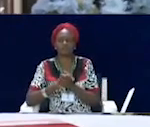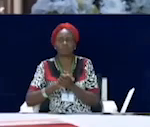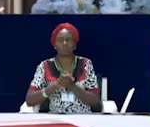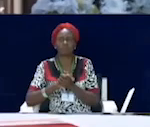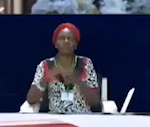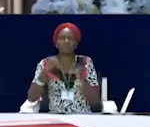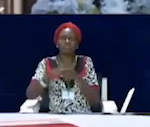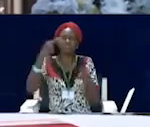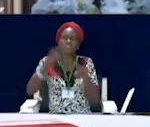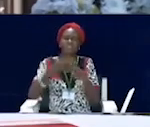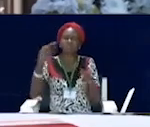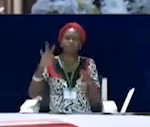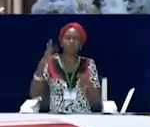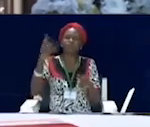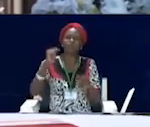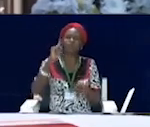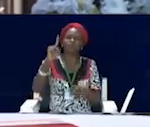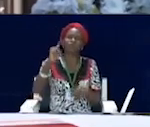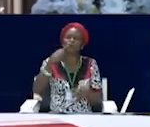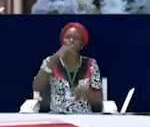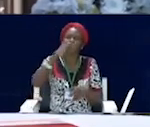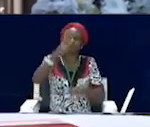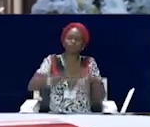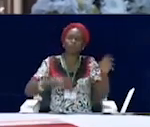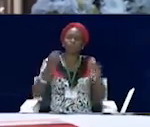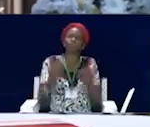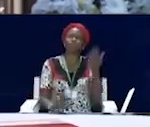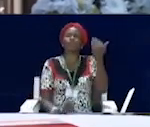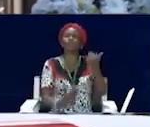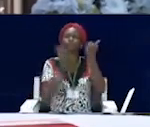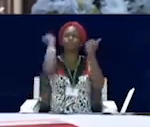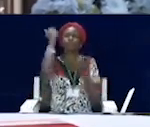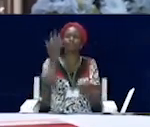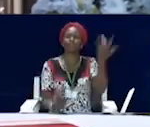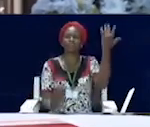In the name of the one who is called the consuming fire,